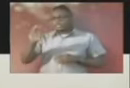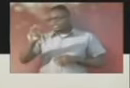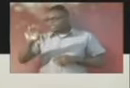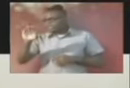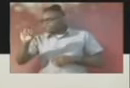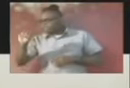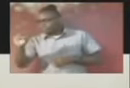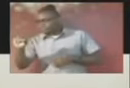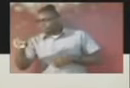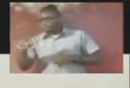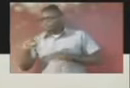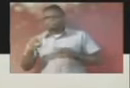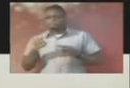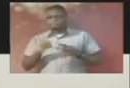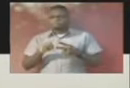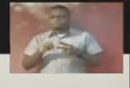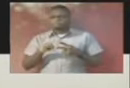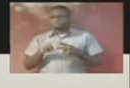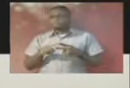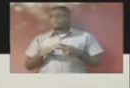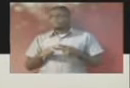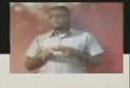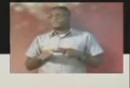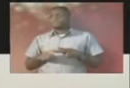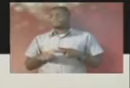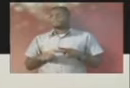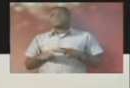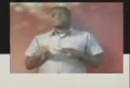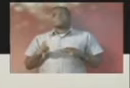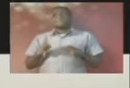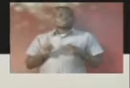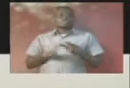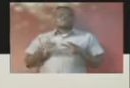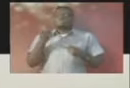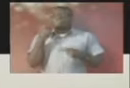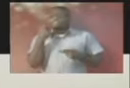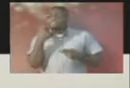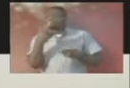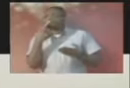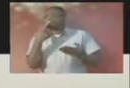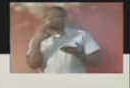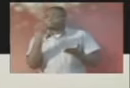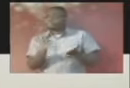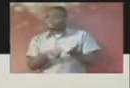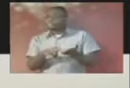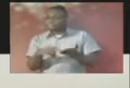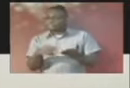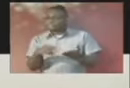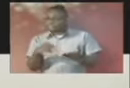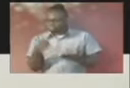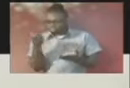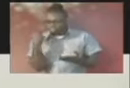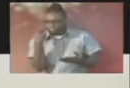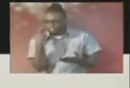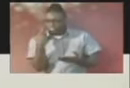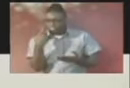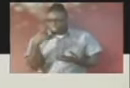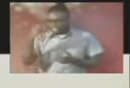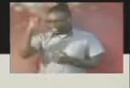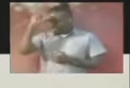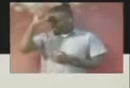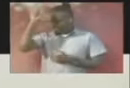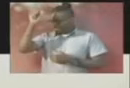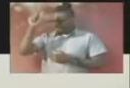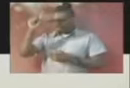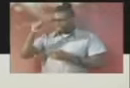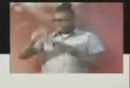is, recent media reports have indicated that the Indian variant has been detected